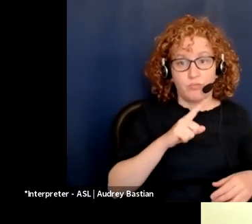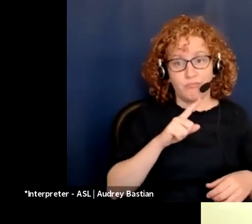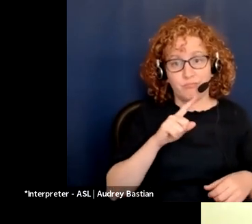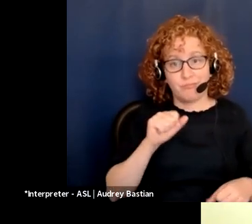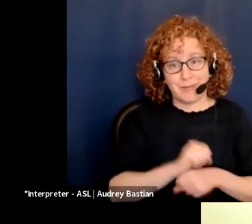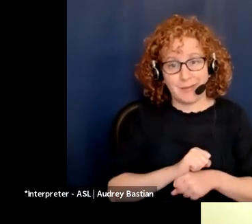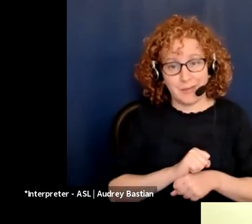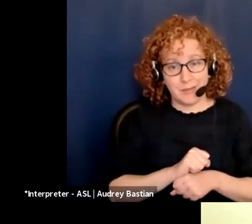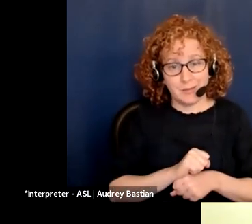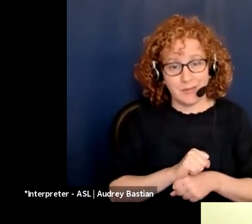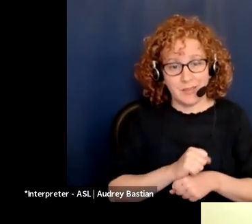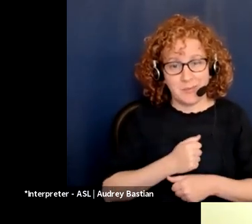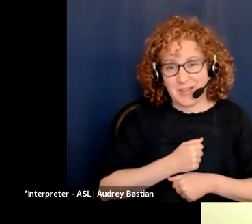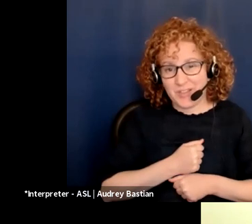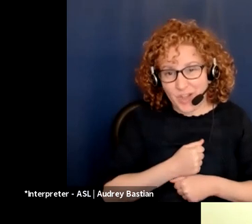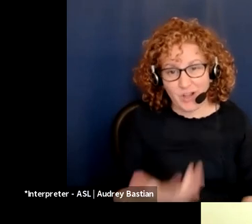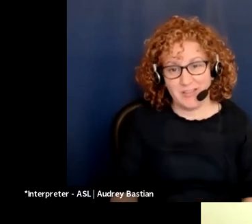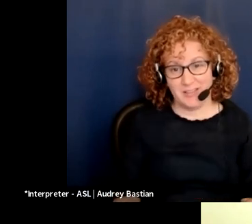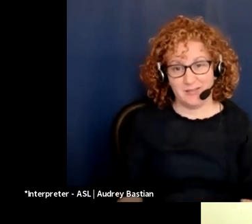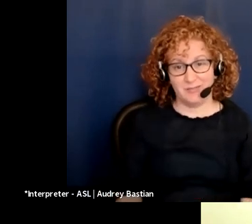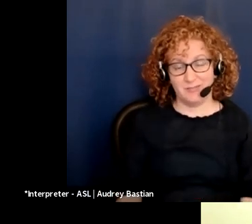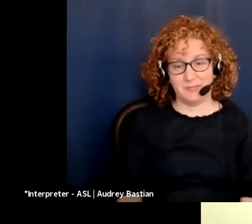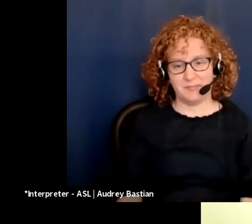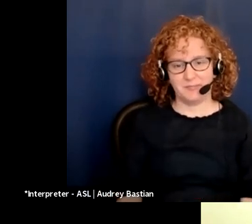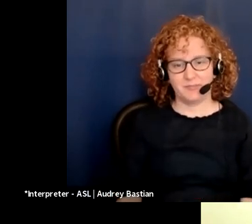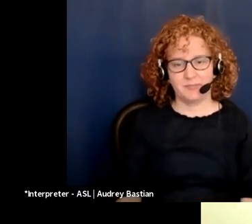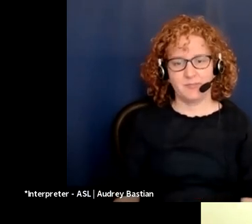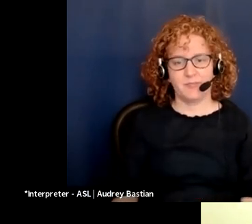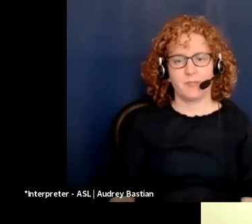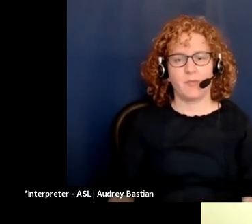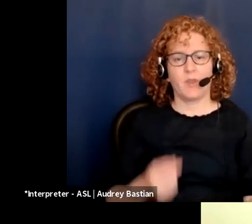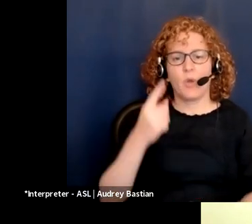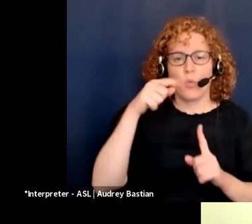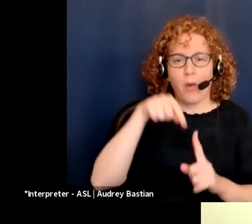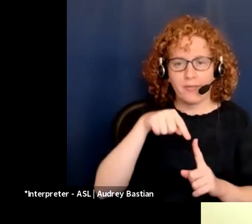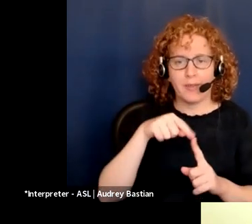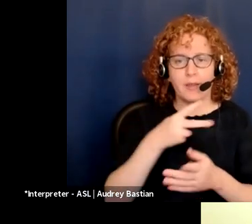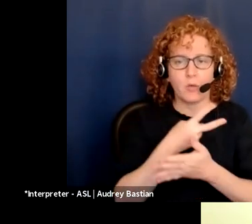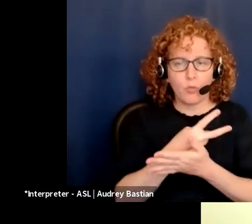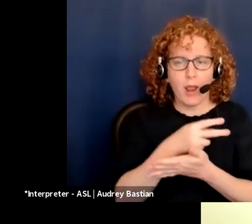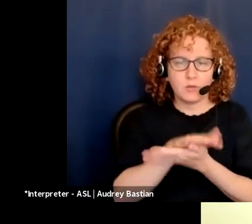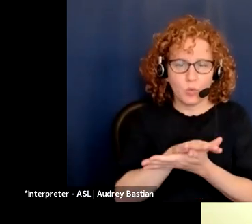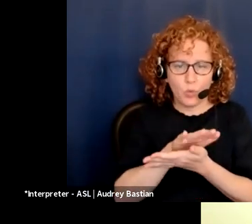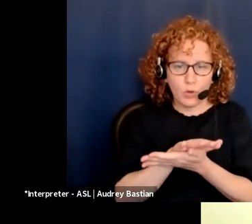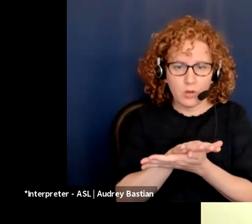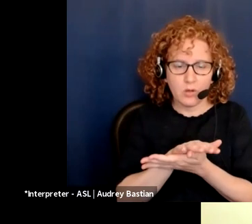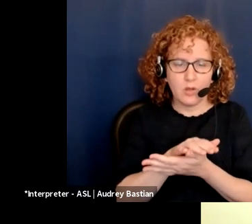alienating, really exhausting. So, and I know one of the best things in grad school was actually